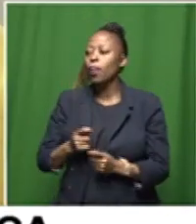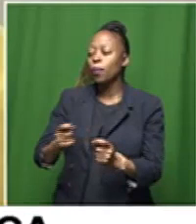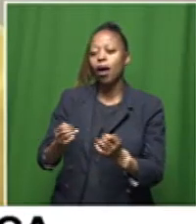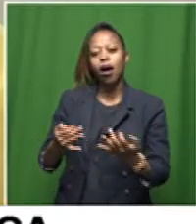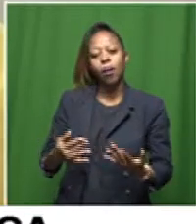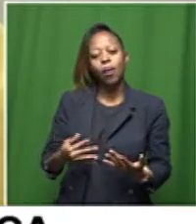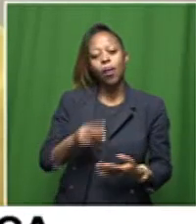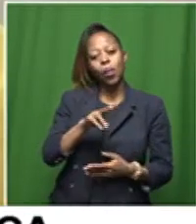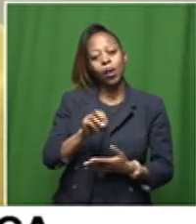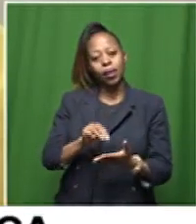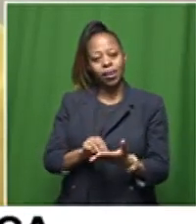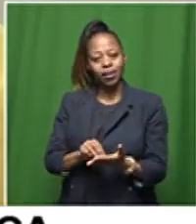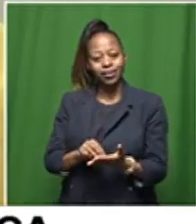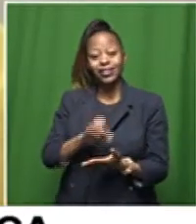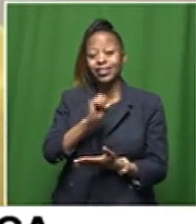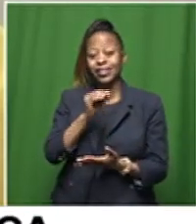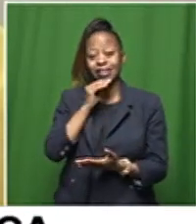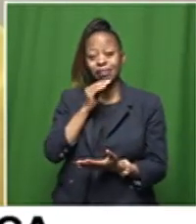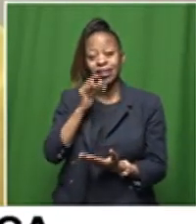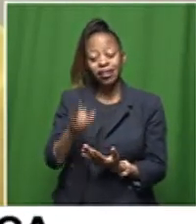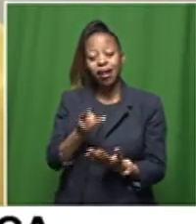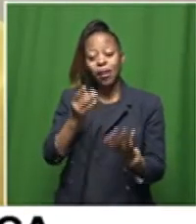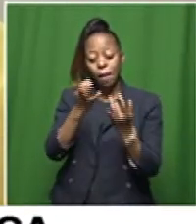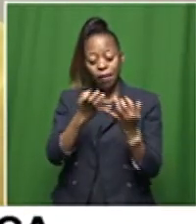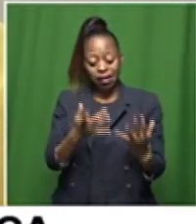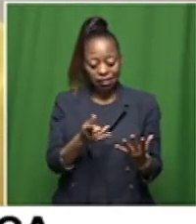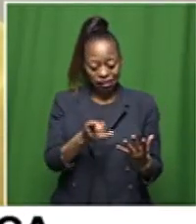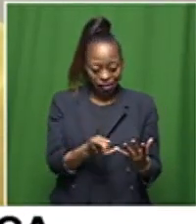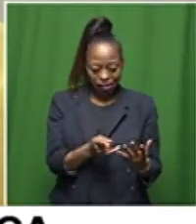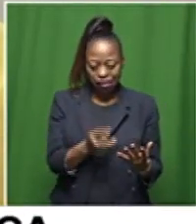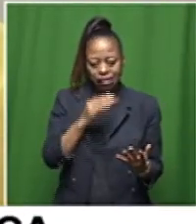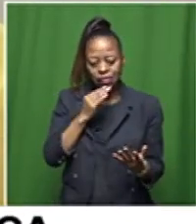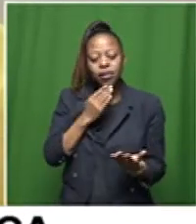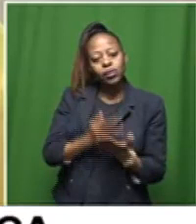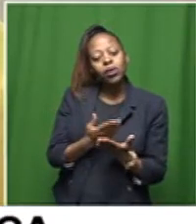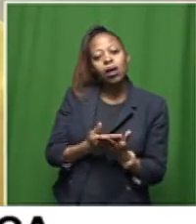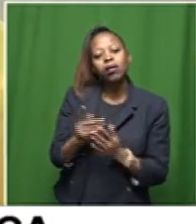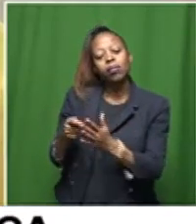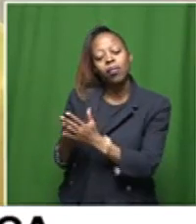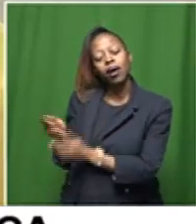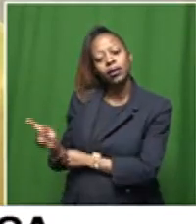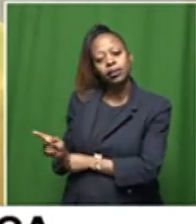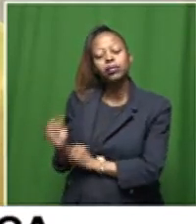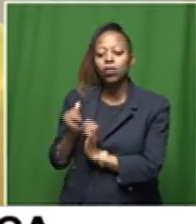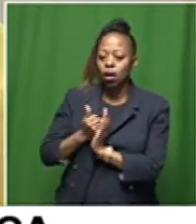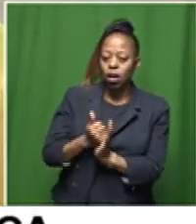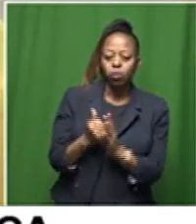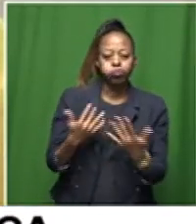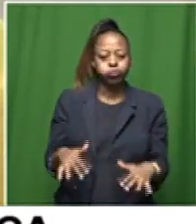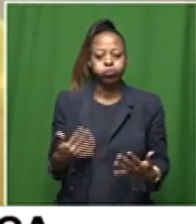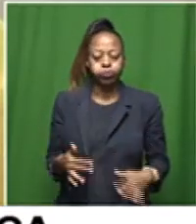of close to 20 million. So with the reprioritization of budget, we will be able to do that, and it will assist us a